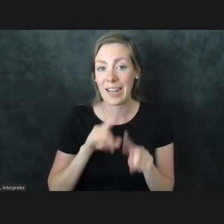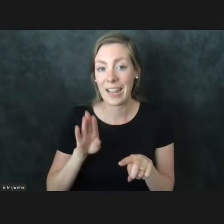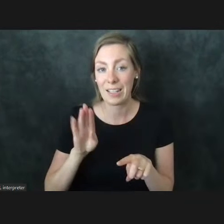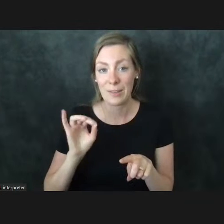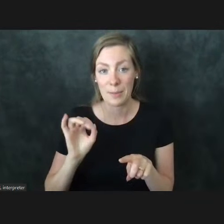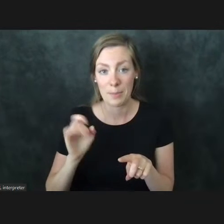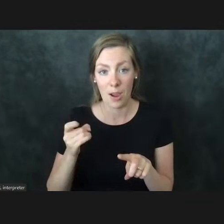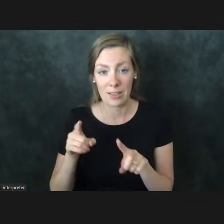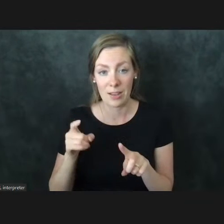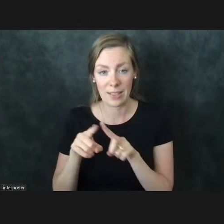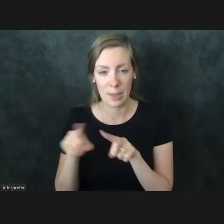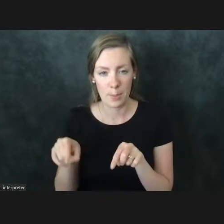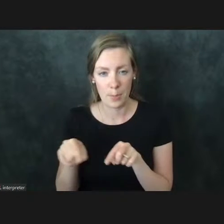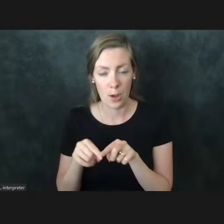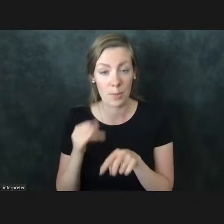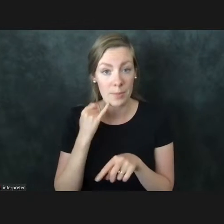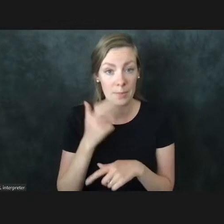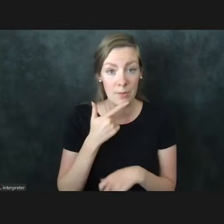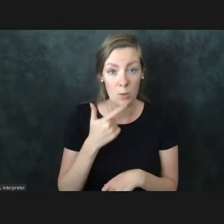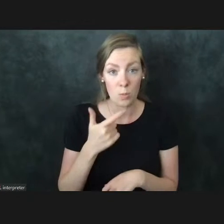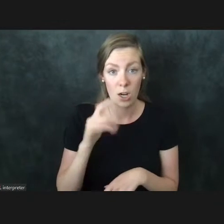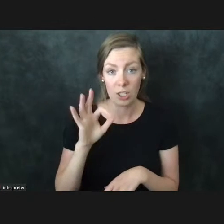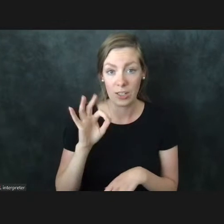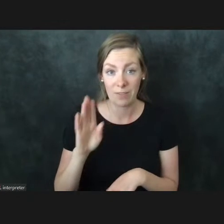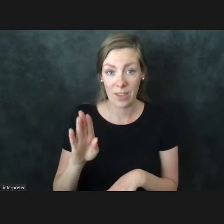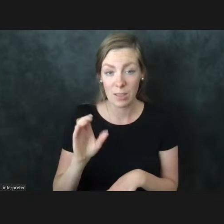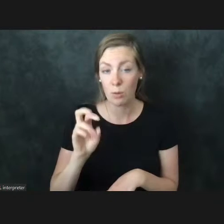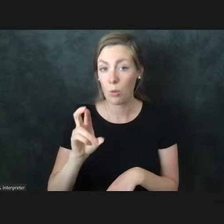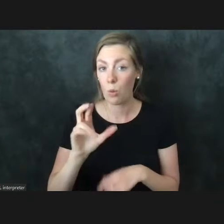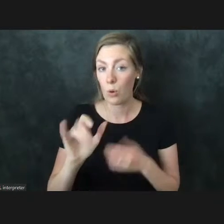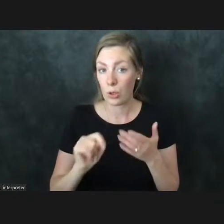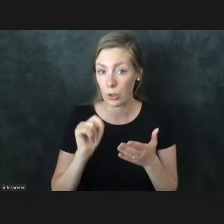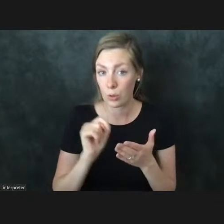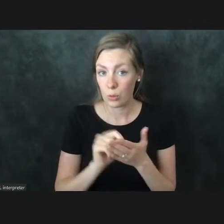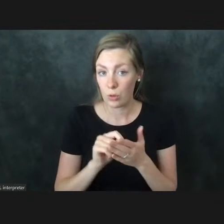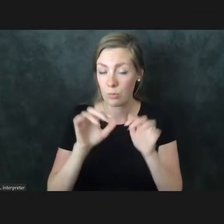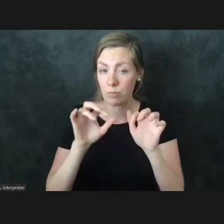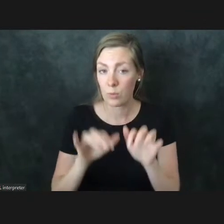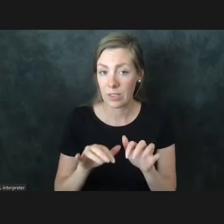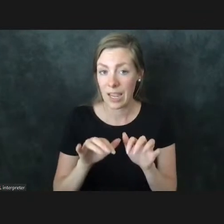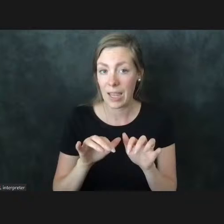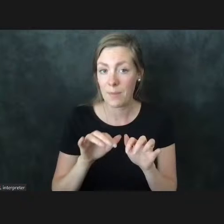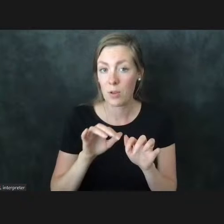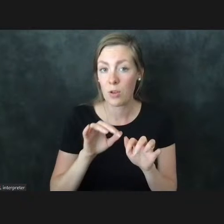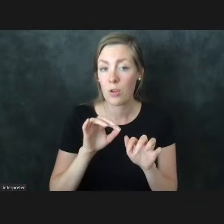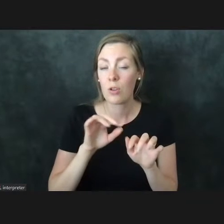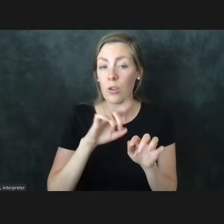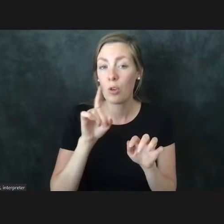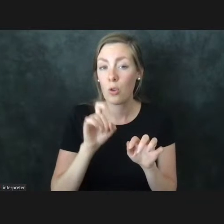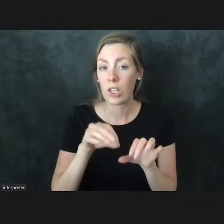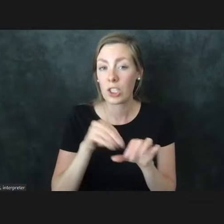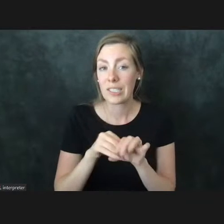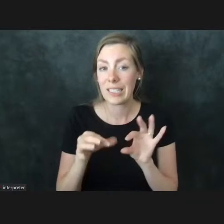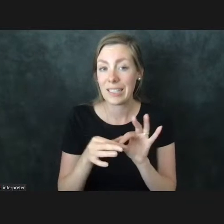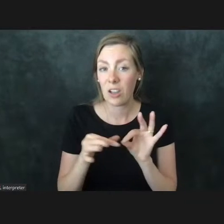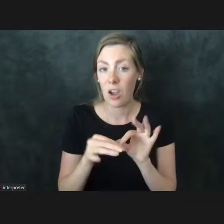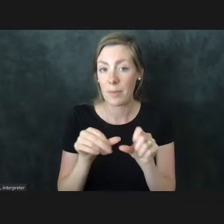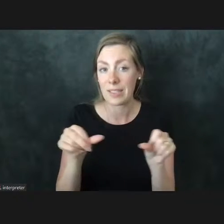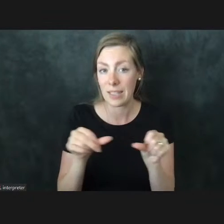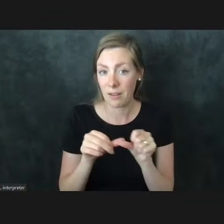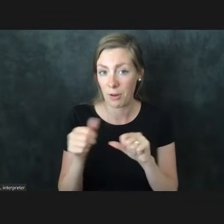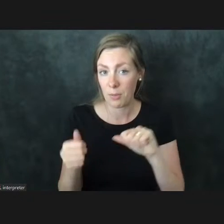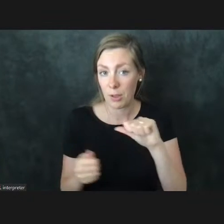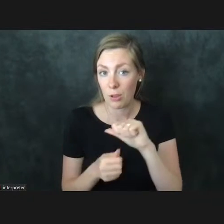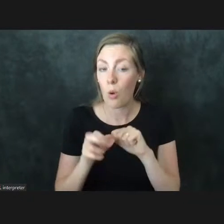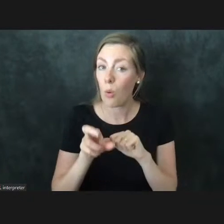screen. If you're watching this on Facebook or YouTube, you can type questions into the comments area below as well.